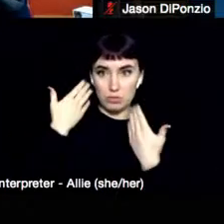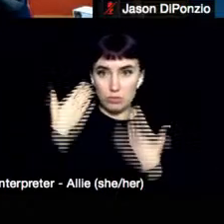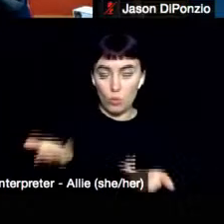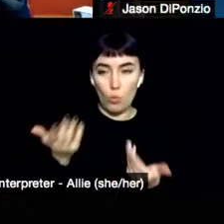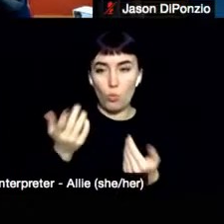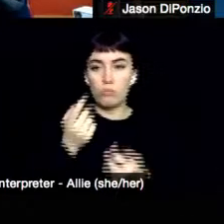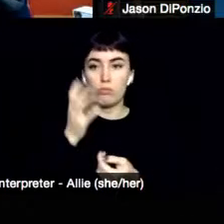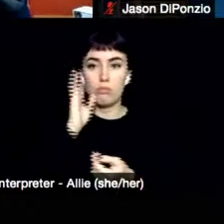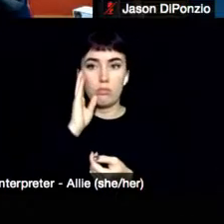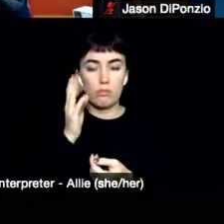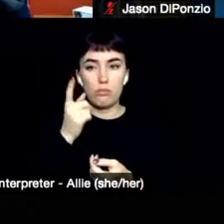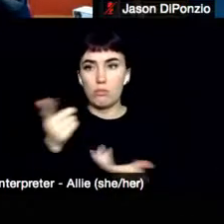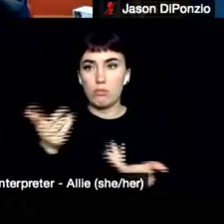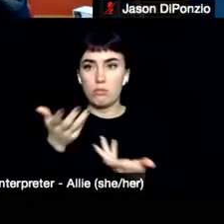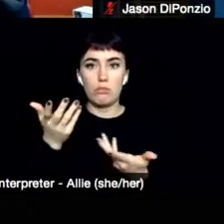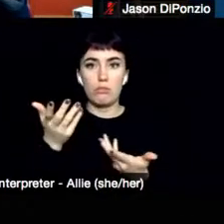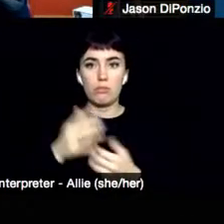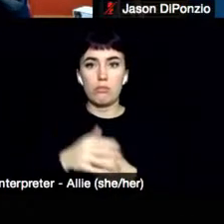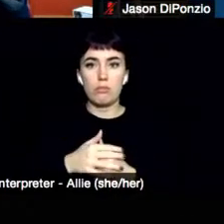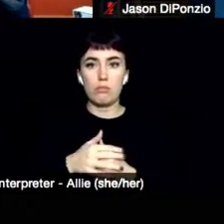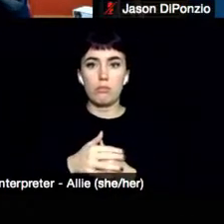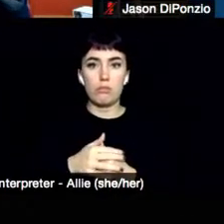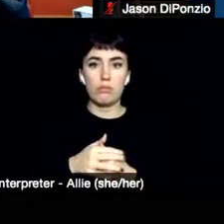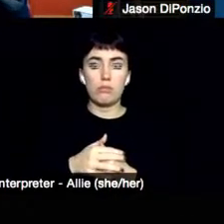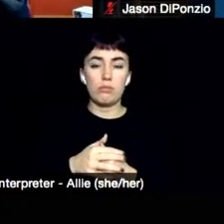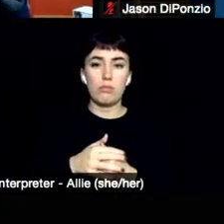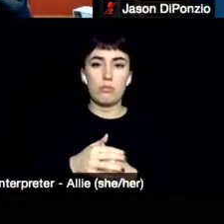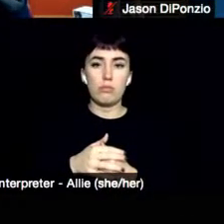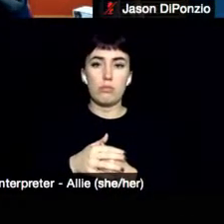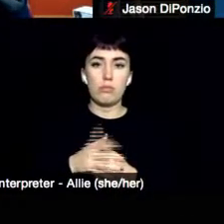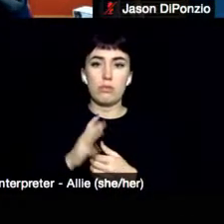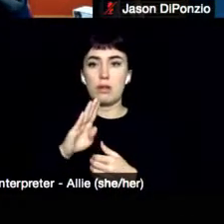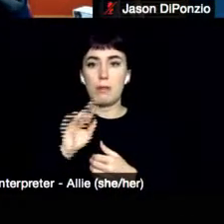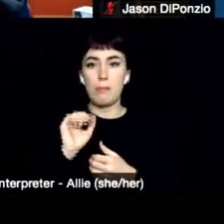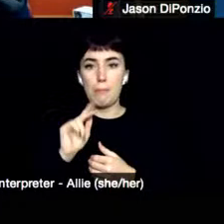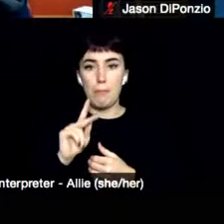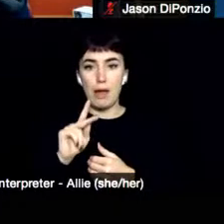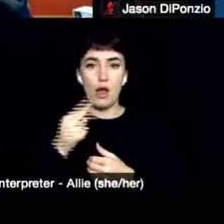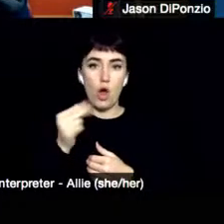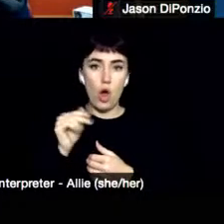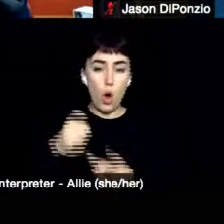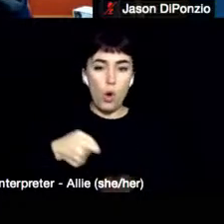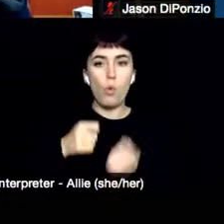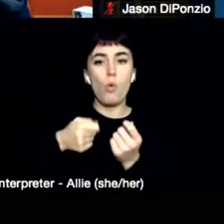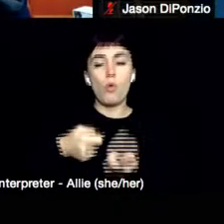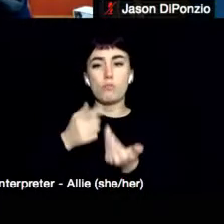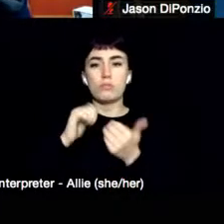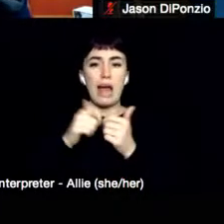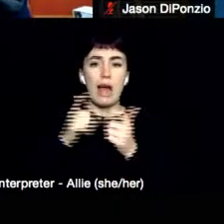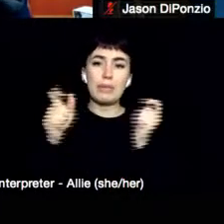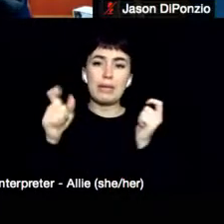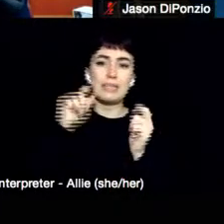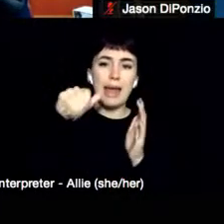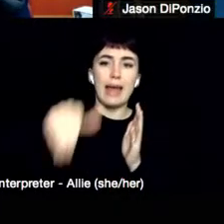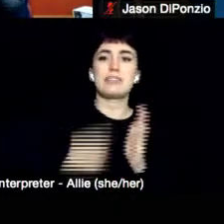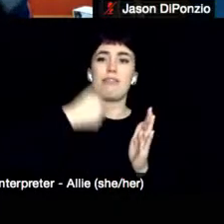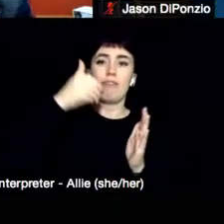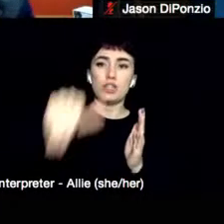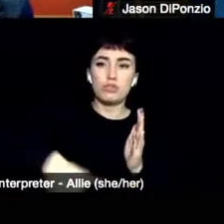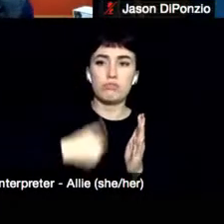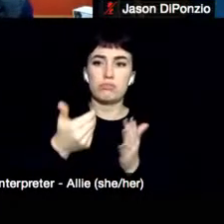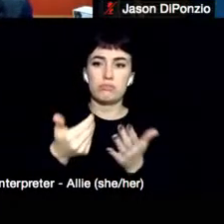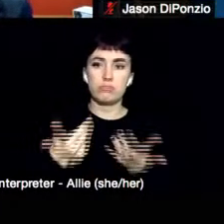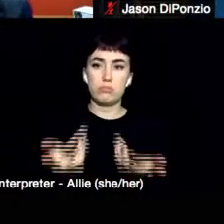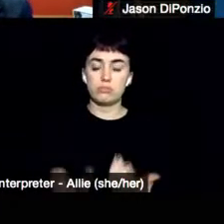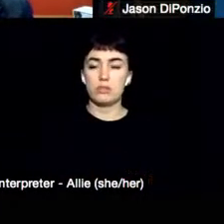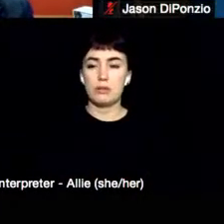If it's going to be just backhoes, small backhoes, or how large is the excavation going to be?